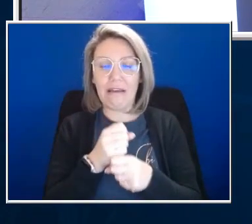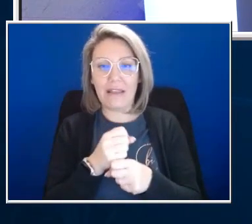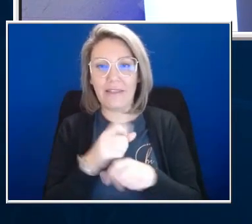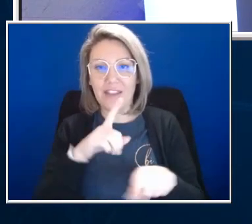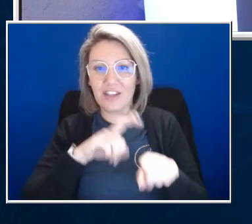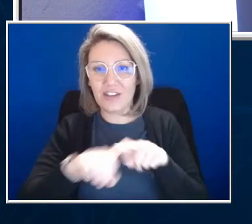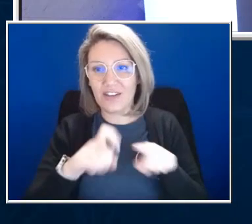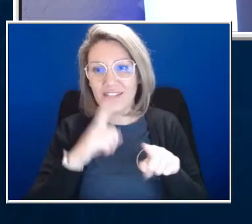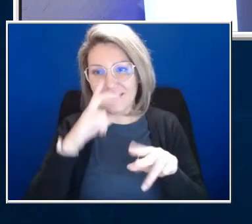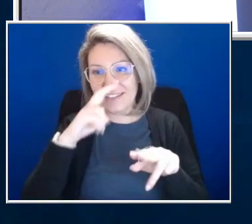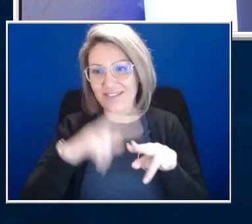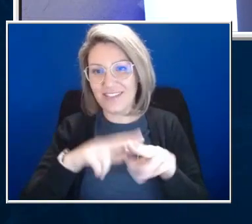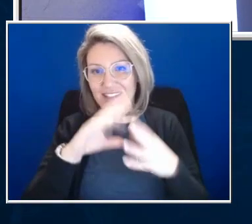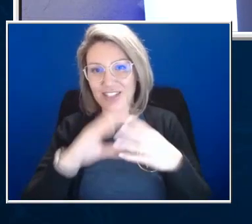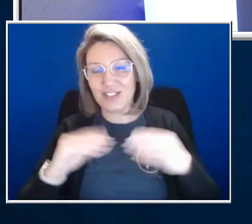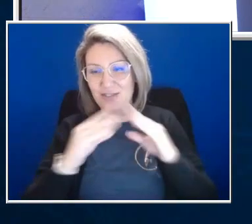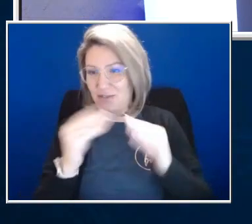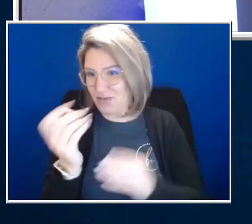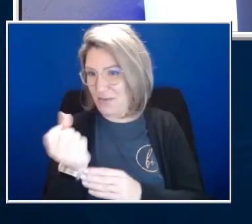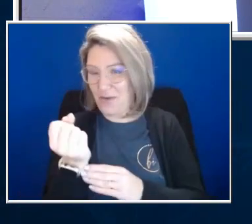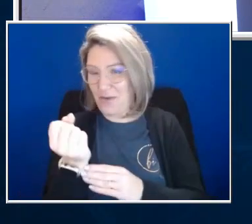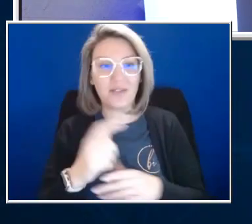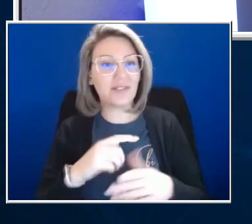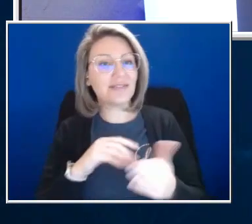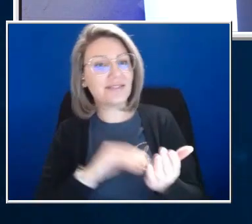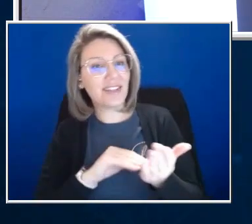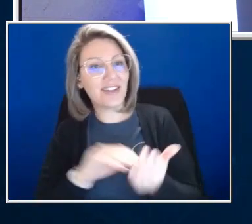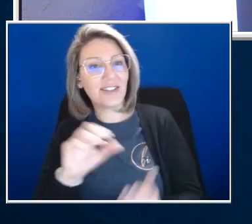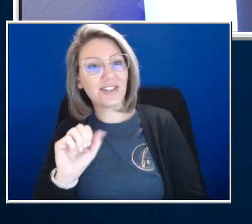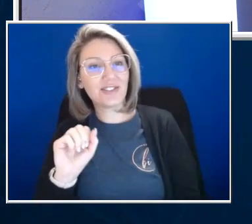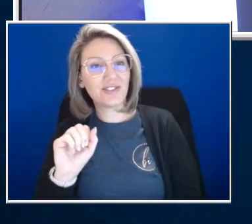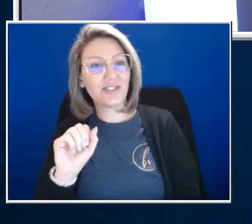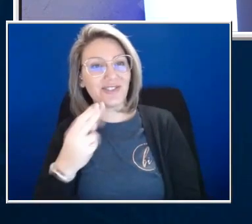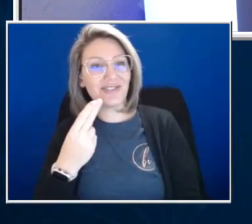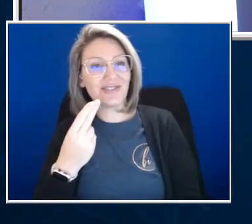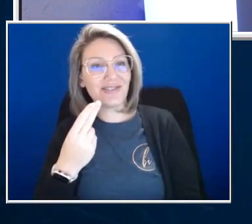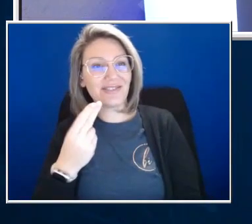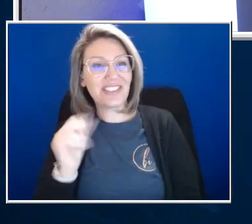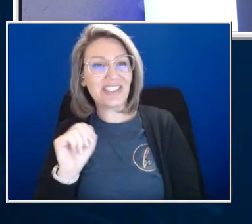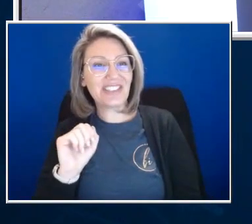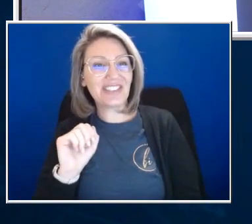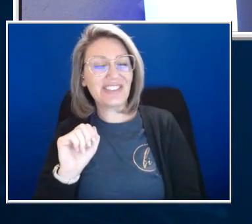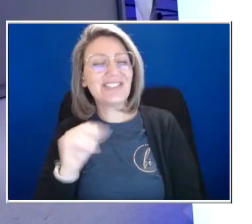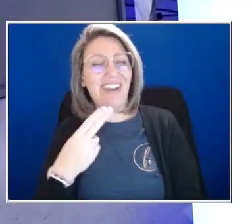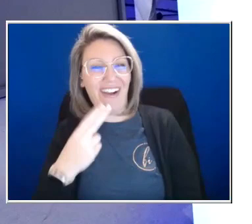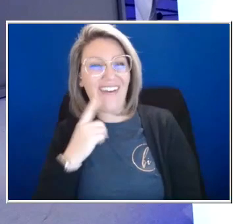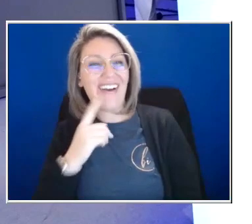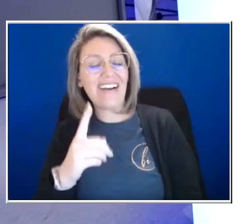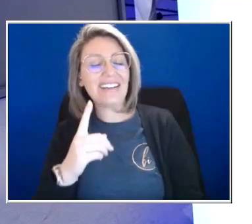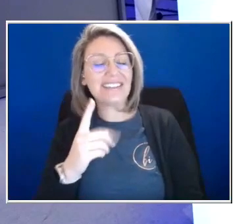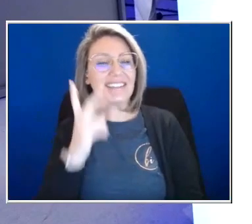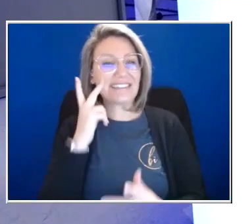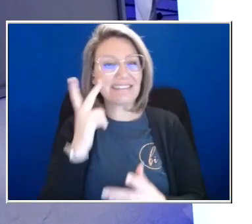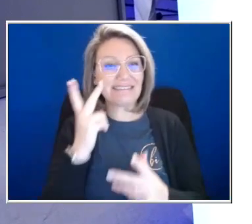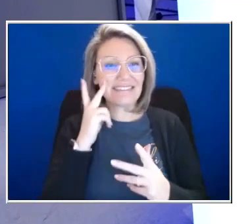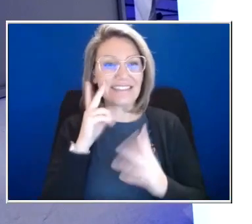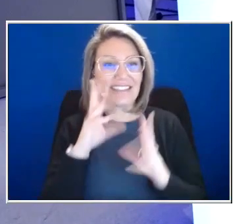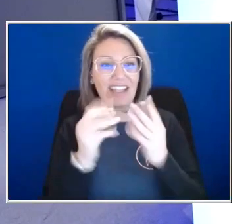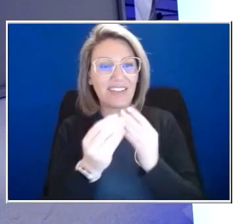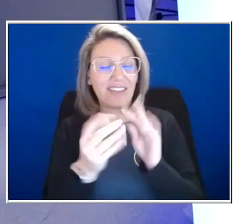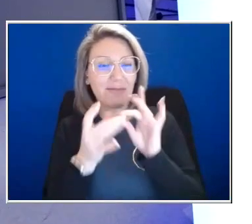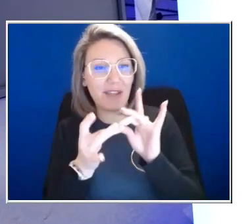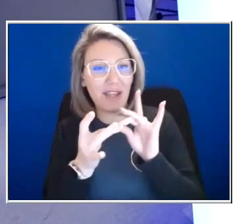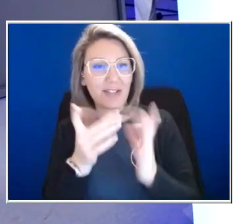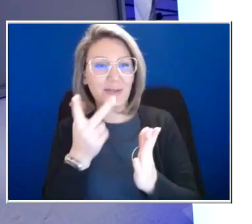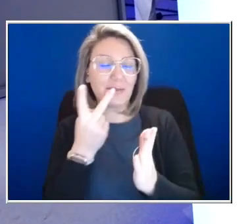story. So hold on one second. But Dr. Shaw, seems natural to see the family connection of heart troubles here. Both siblings needed